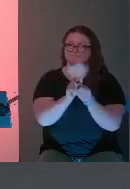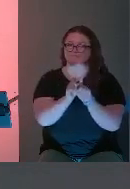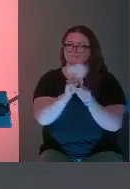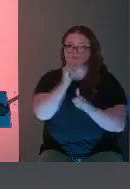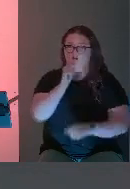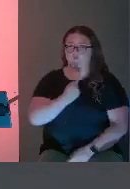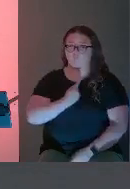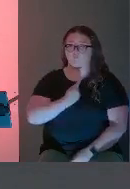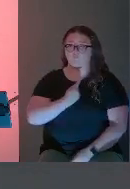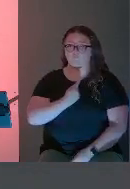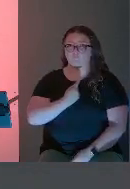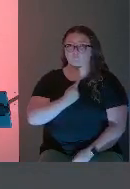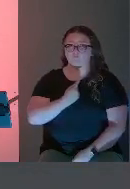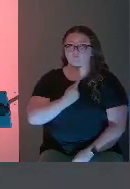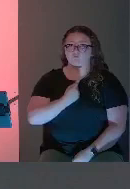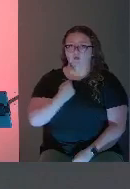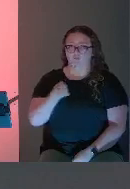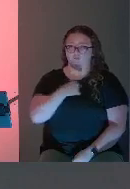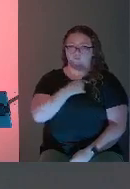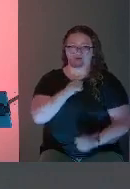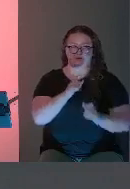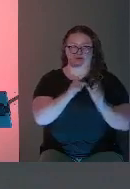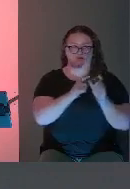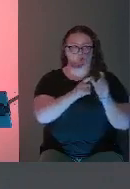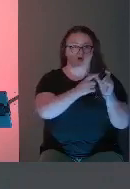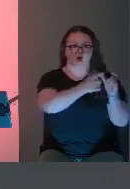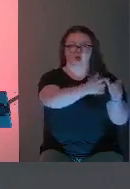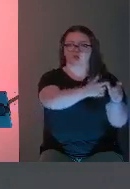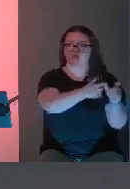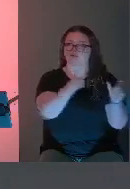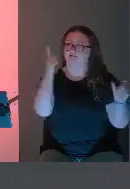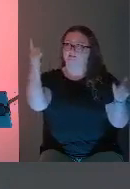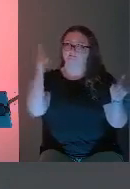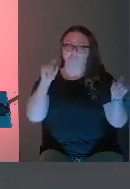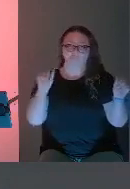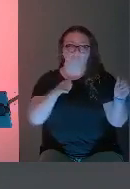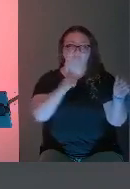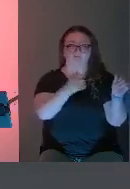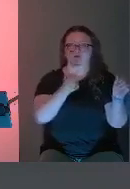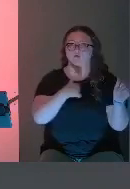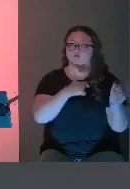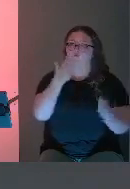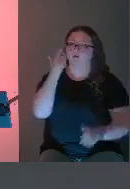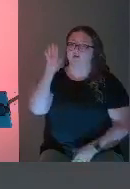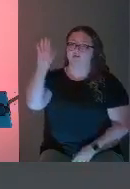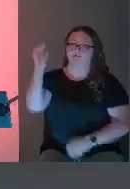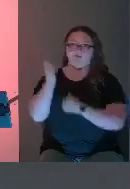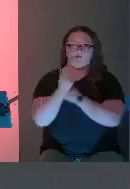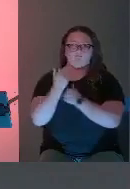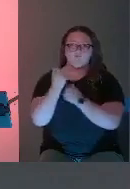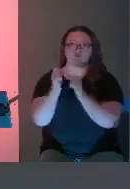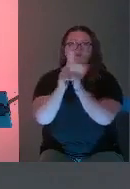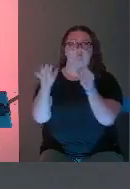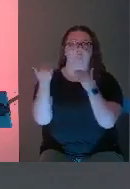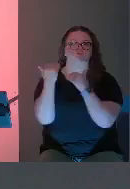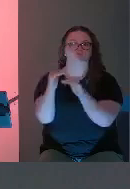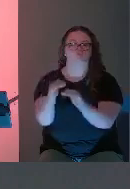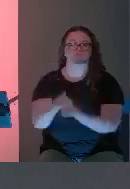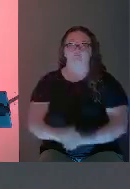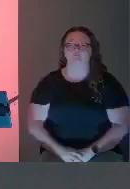chases after us because his love is so boundless and so eternal. And I can look